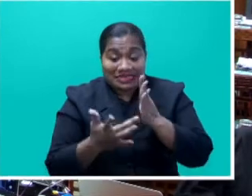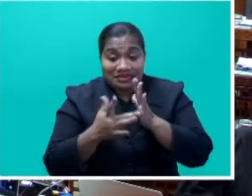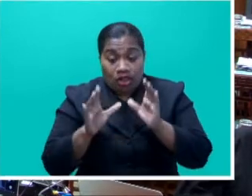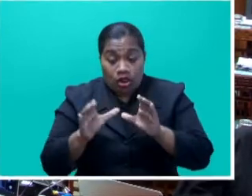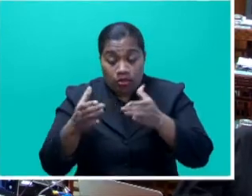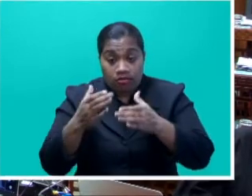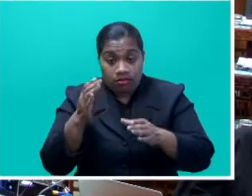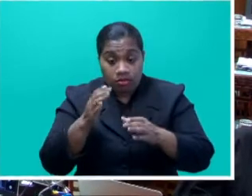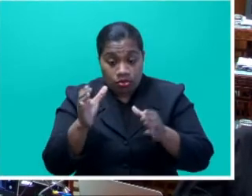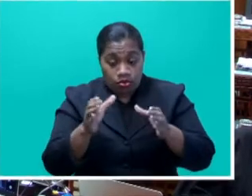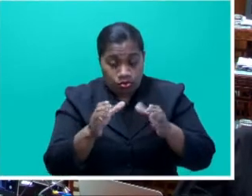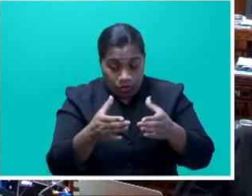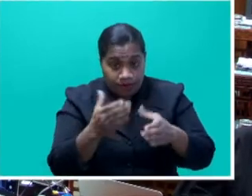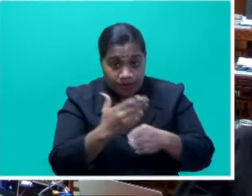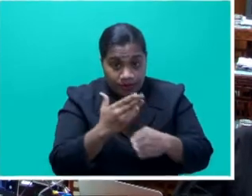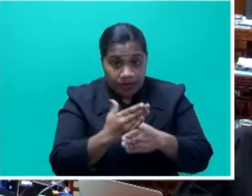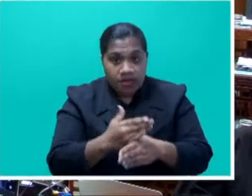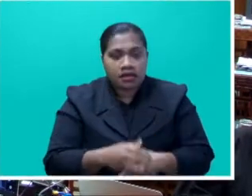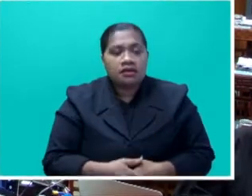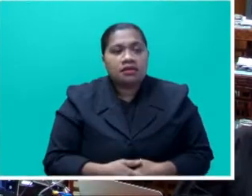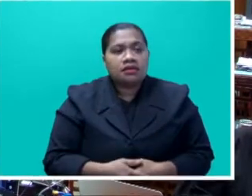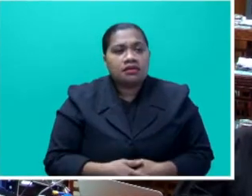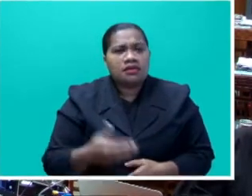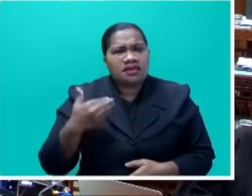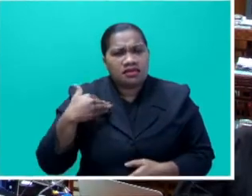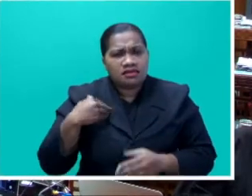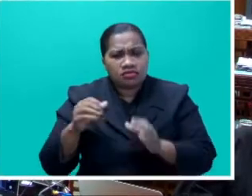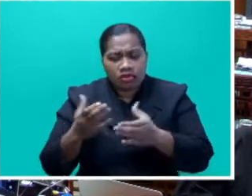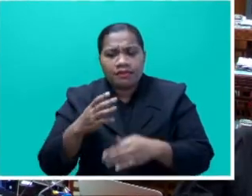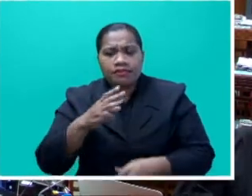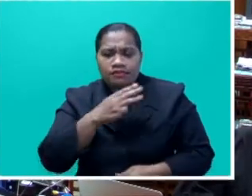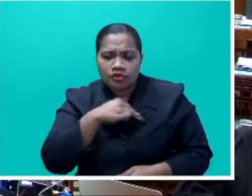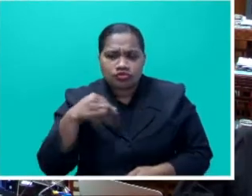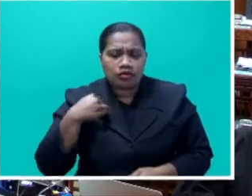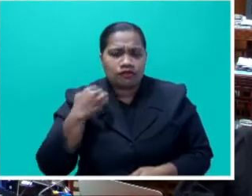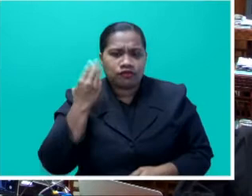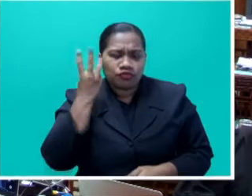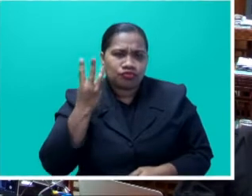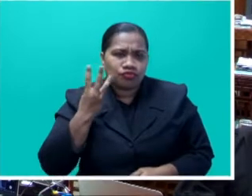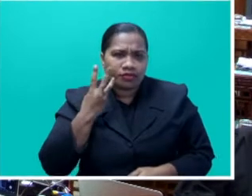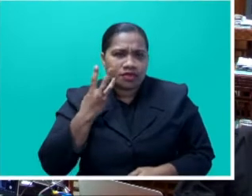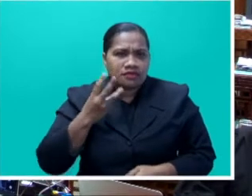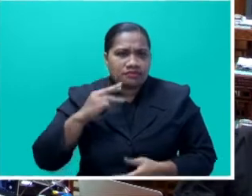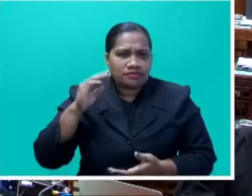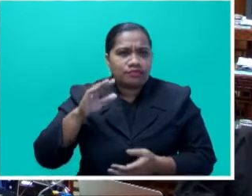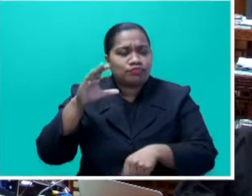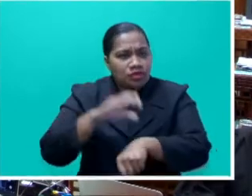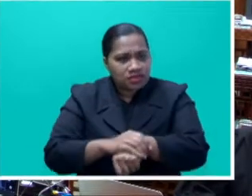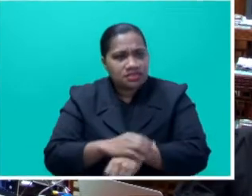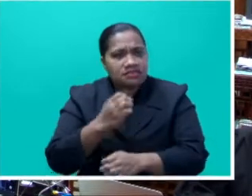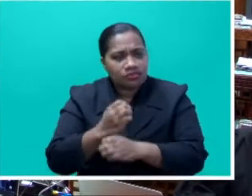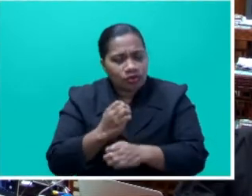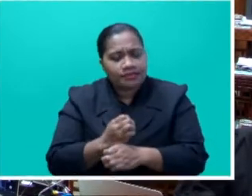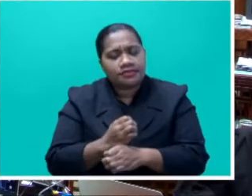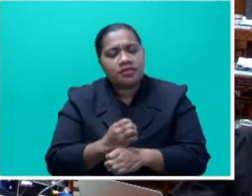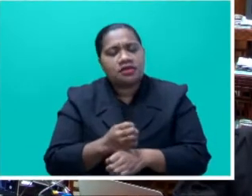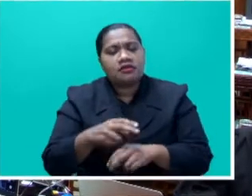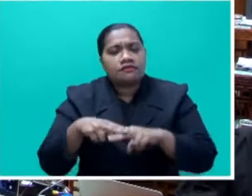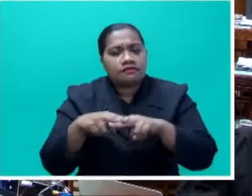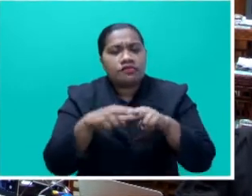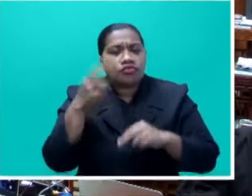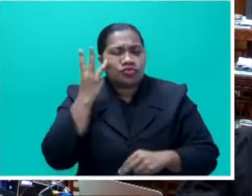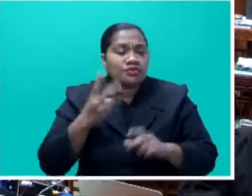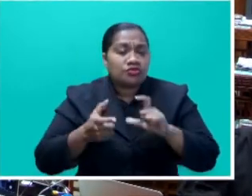sector, education, youth, Ministry of Women, Poverty Alleviation, Police, Employment, Fiji Women's Crisis Center, Fiji Women's